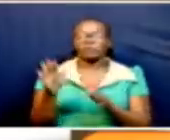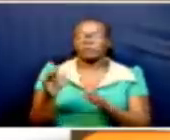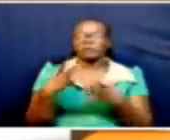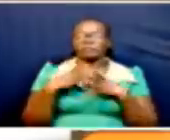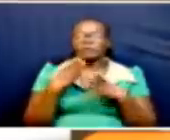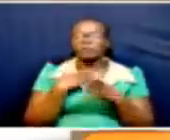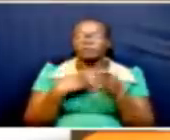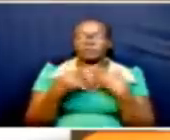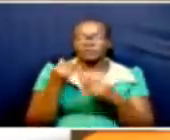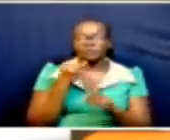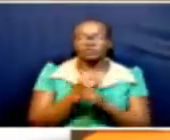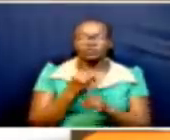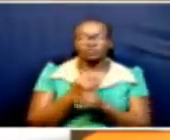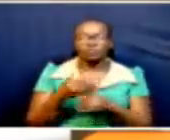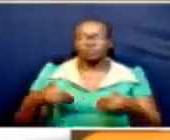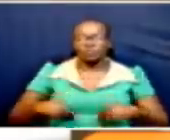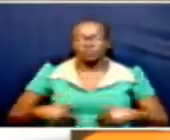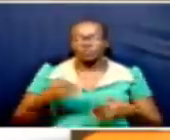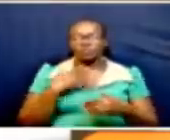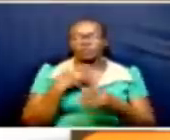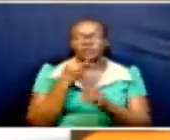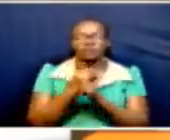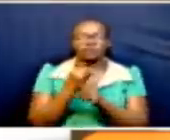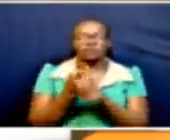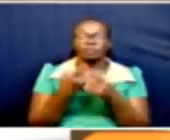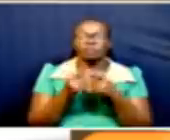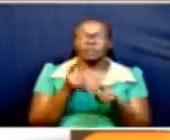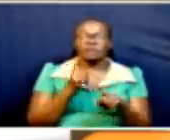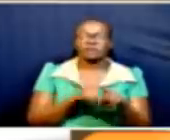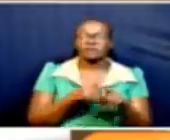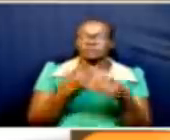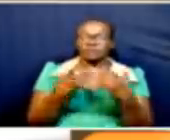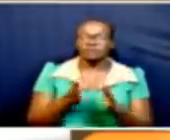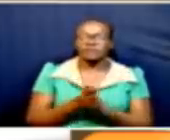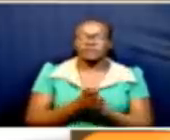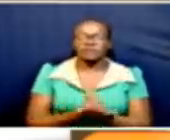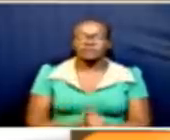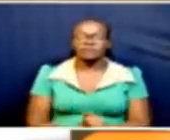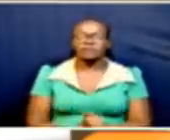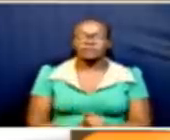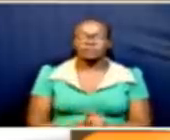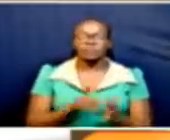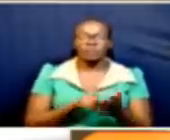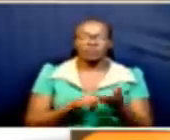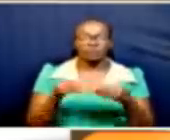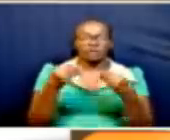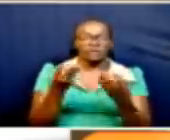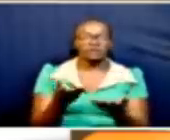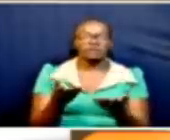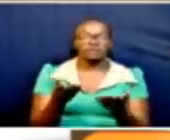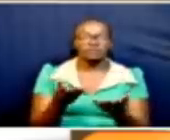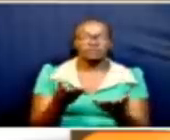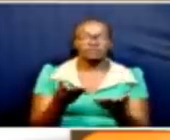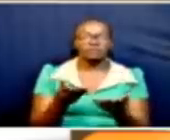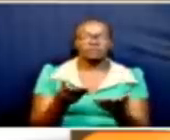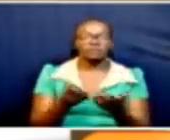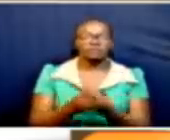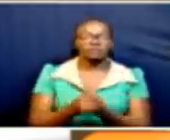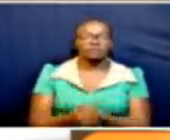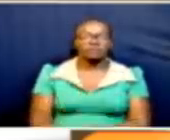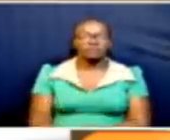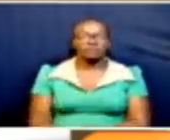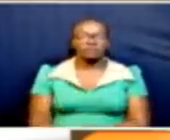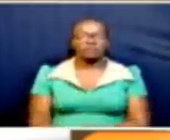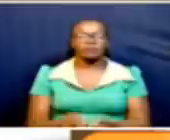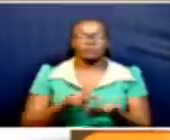jobs. Youths want jobs. But by the end of the day, what is being provided? A slap on the face. So this